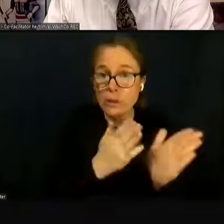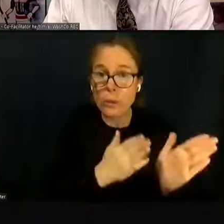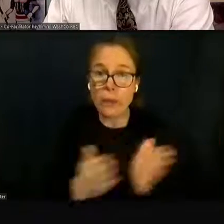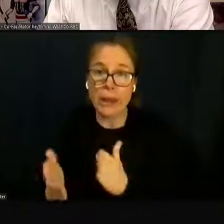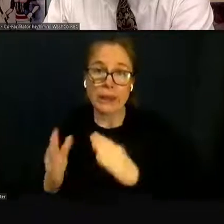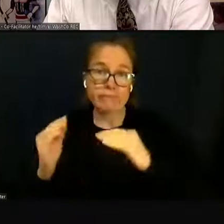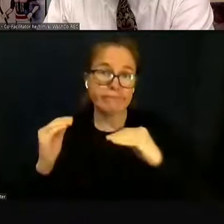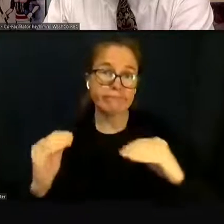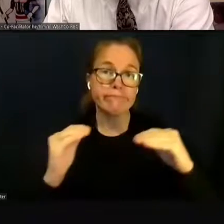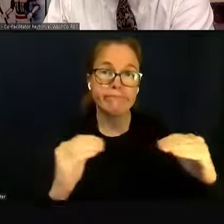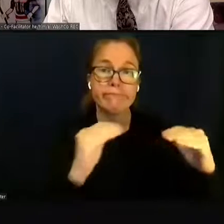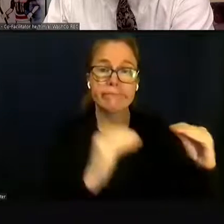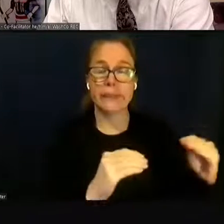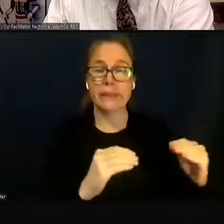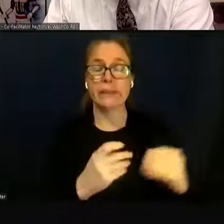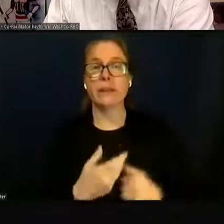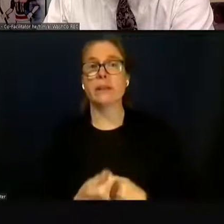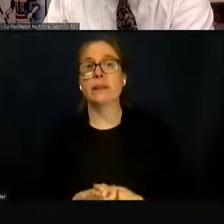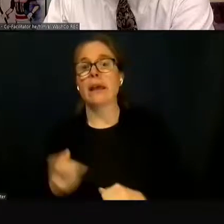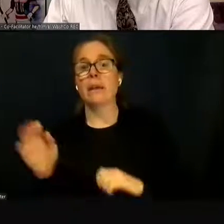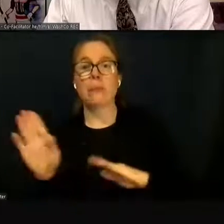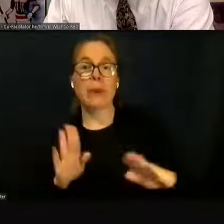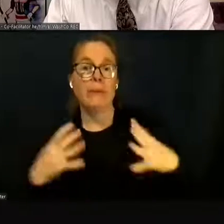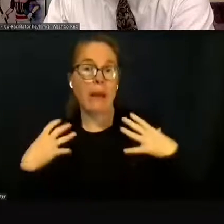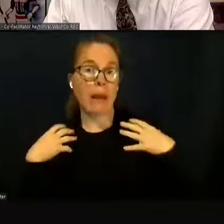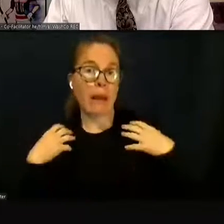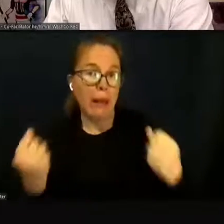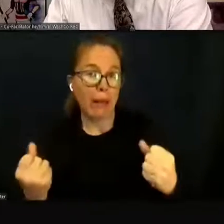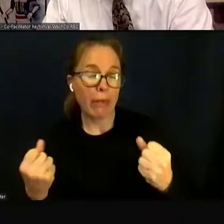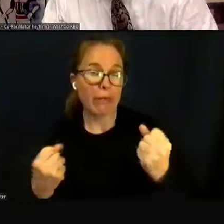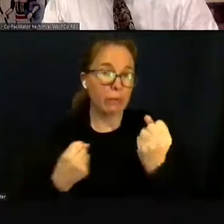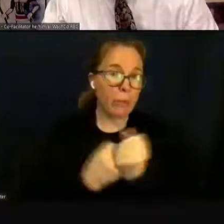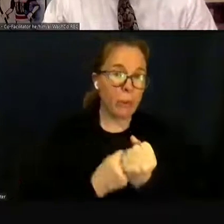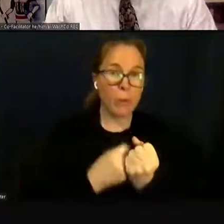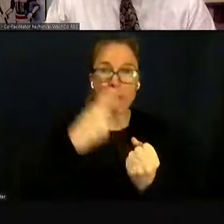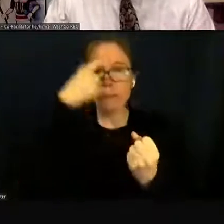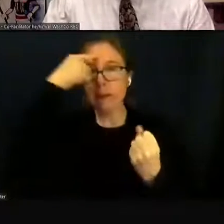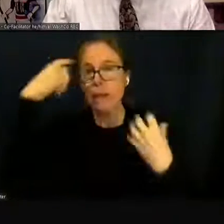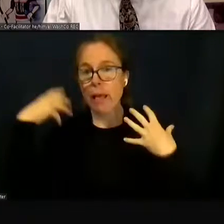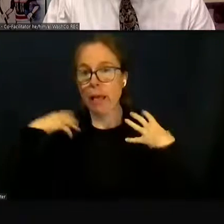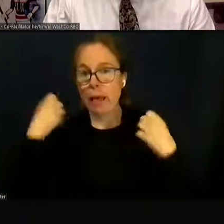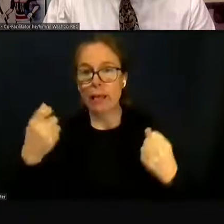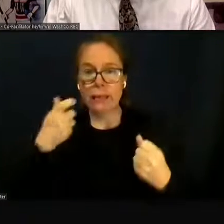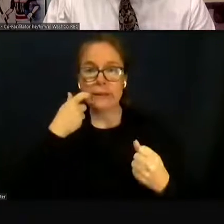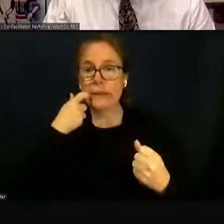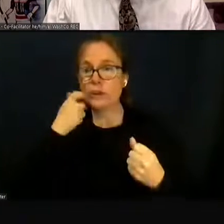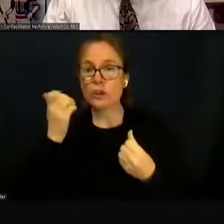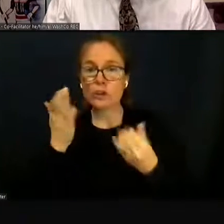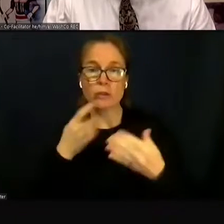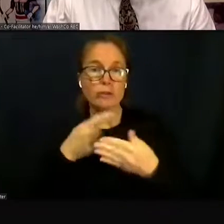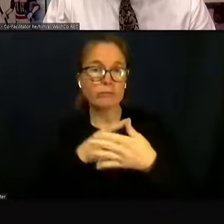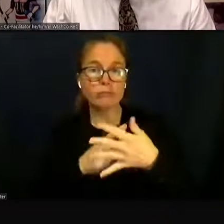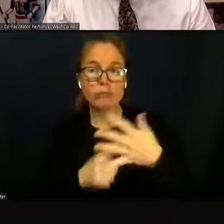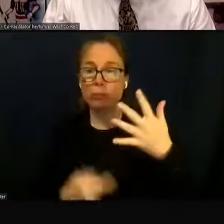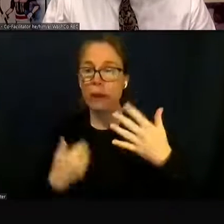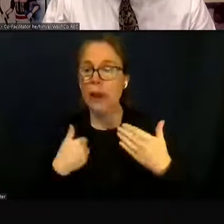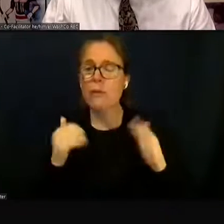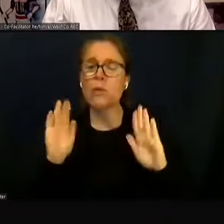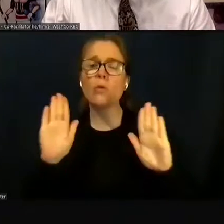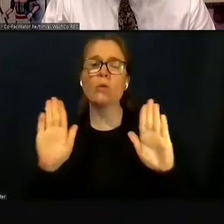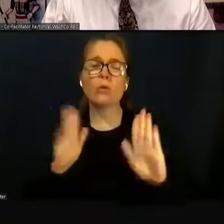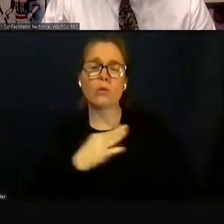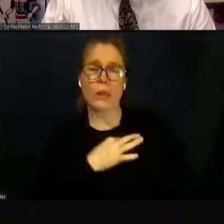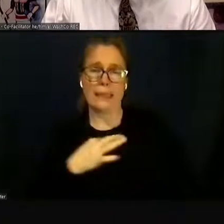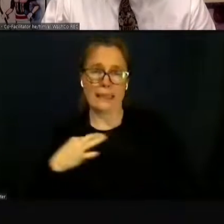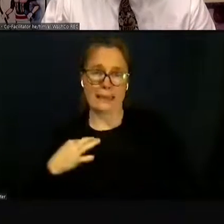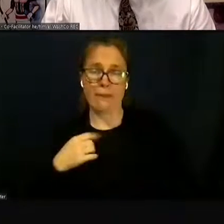handling, whether it's behavioral health, mental health, or addiction services. We have great staff that